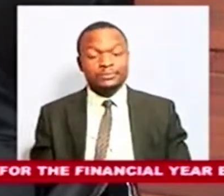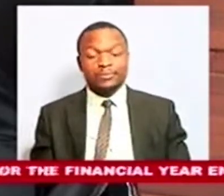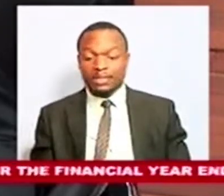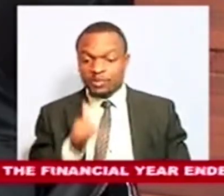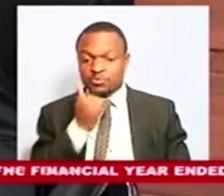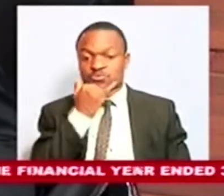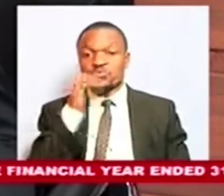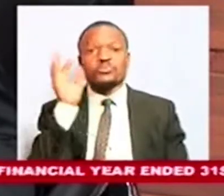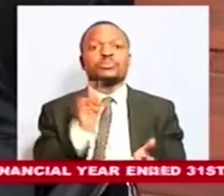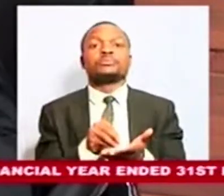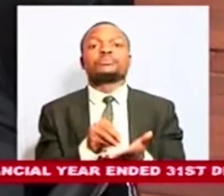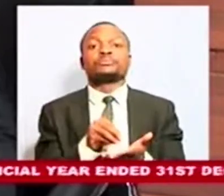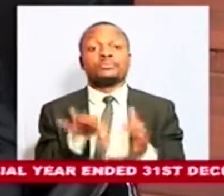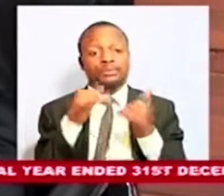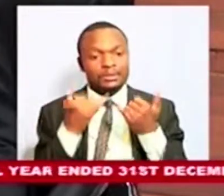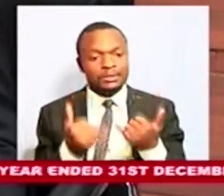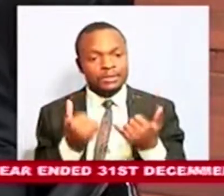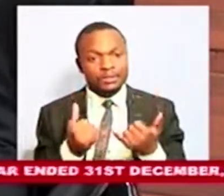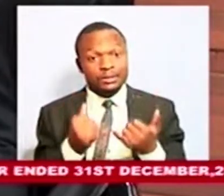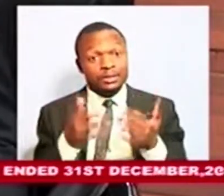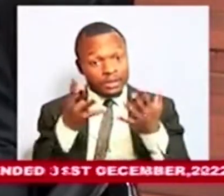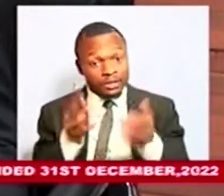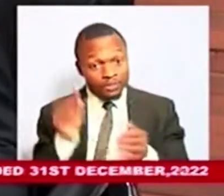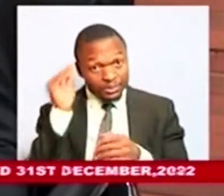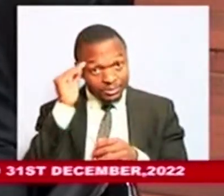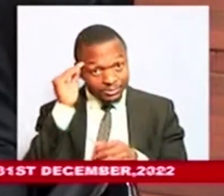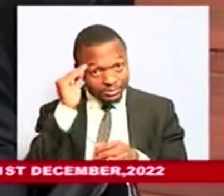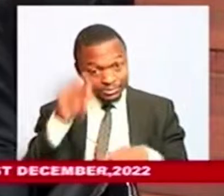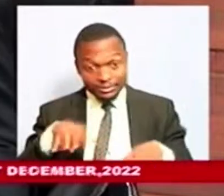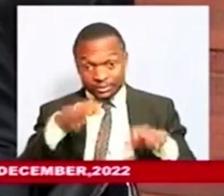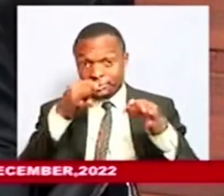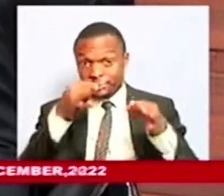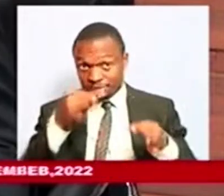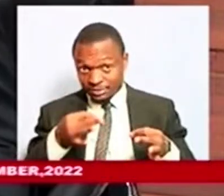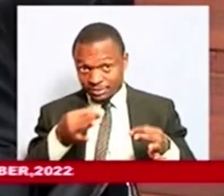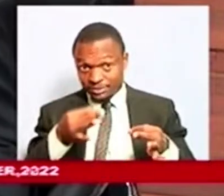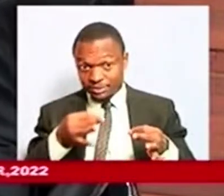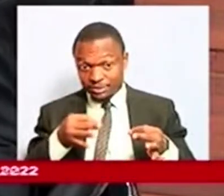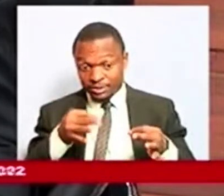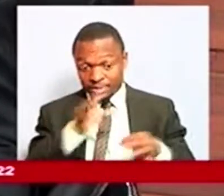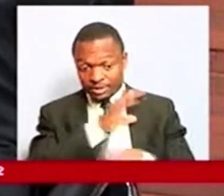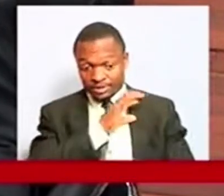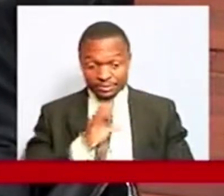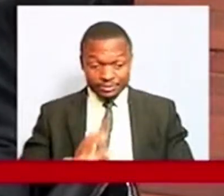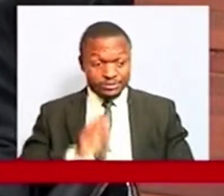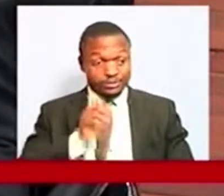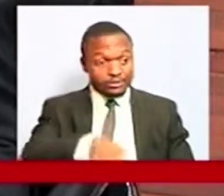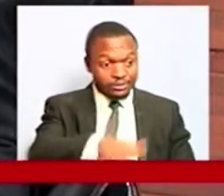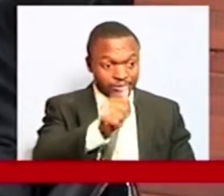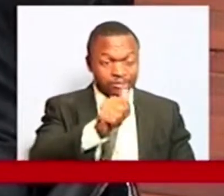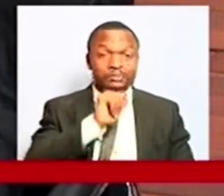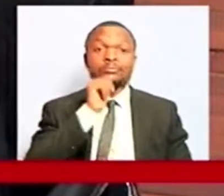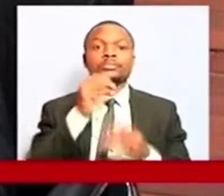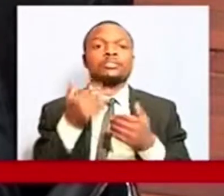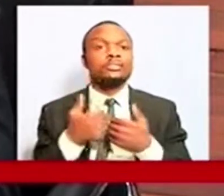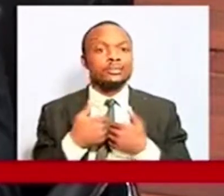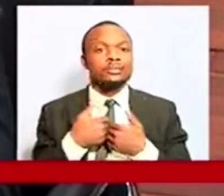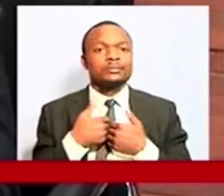misplaced. Now, I wanted to find out if the contractor himself, he didn't have that